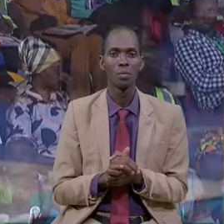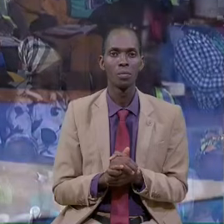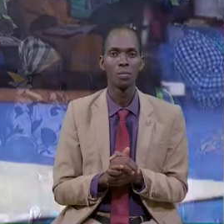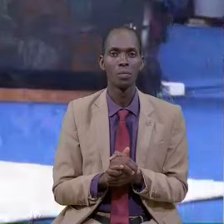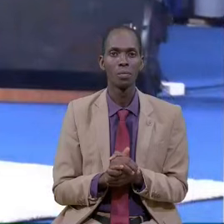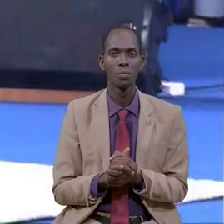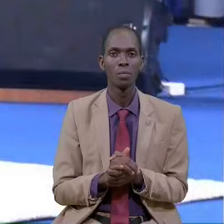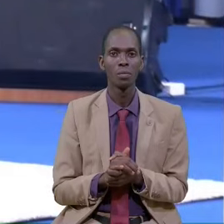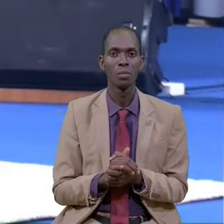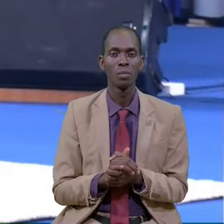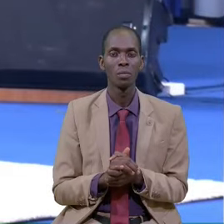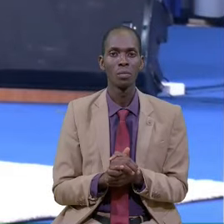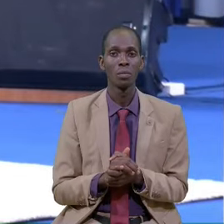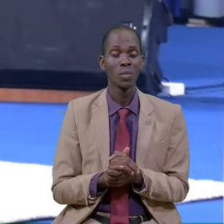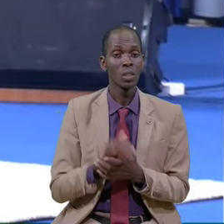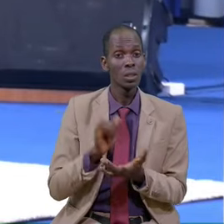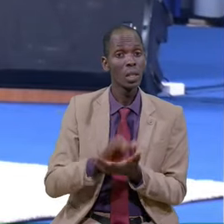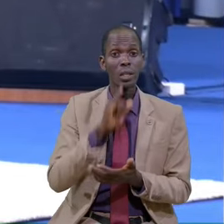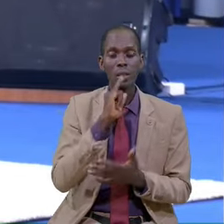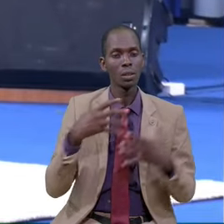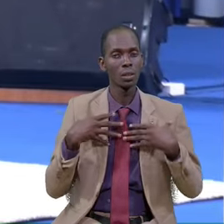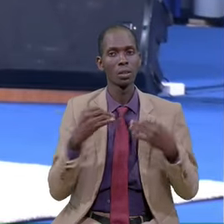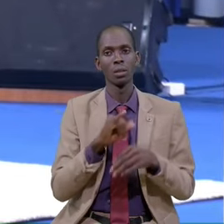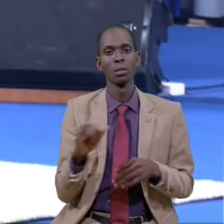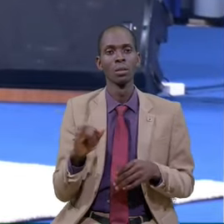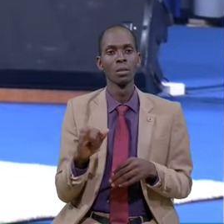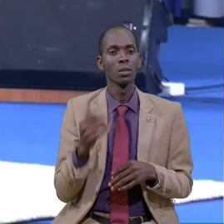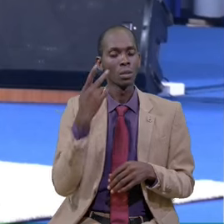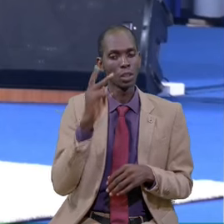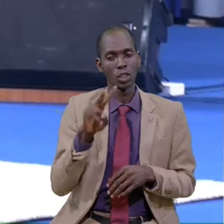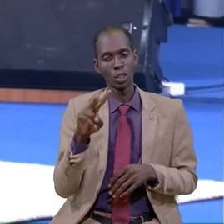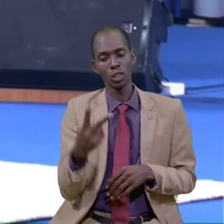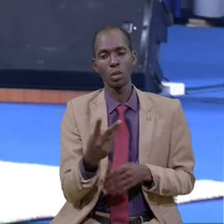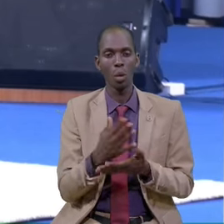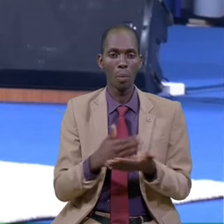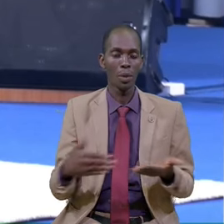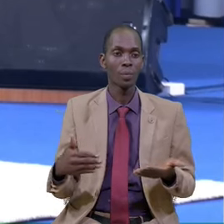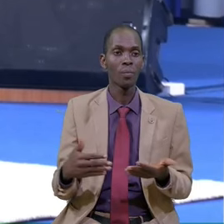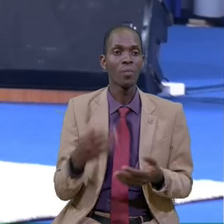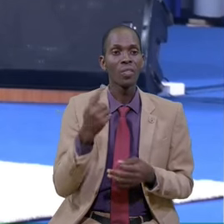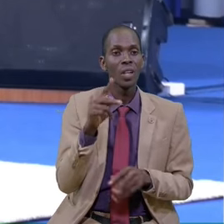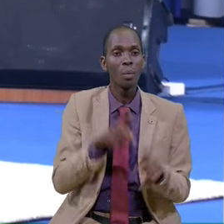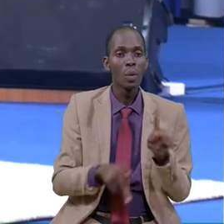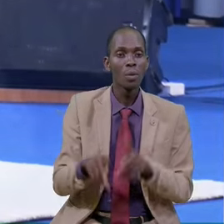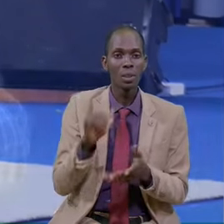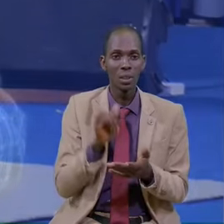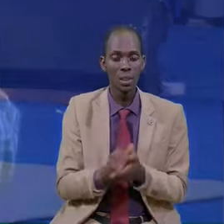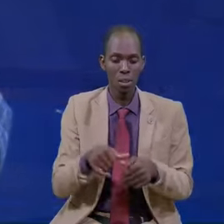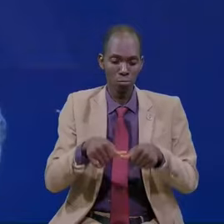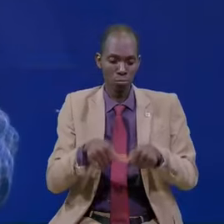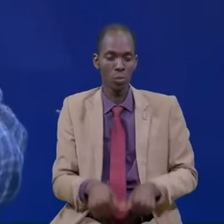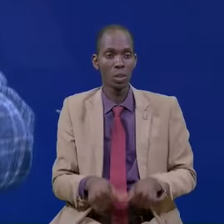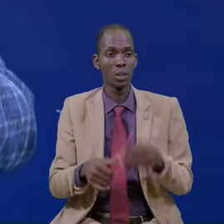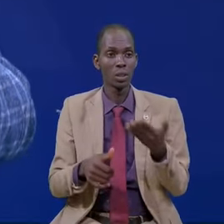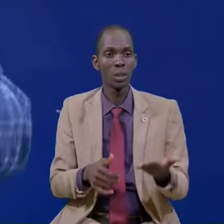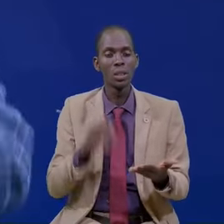SE that's healing look at the second part the people that dwell therein